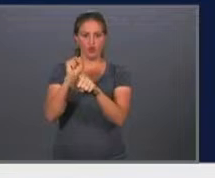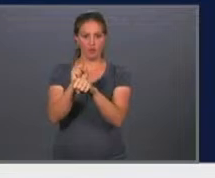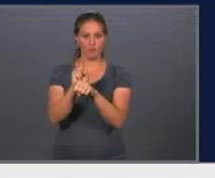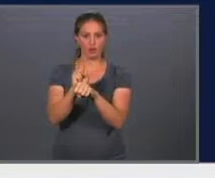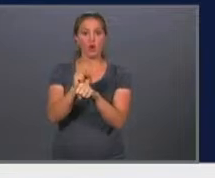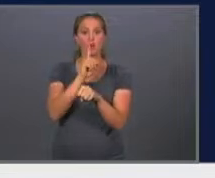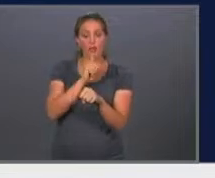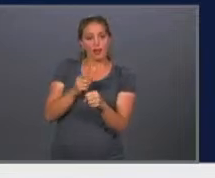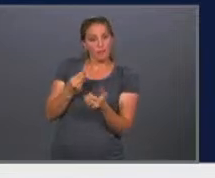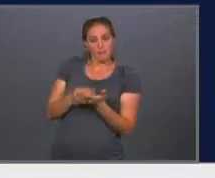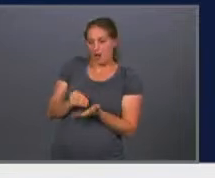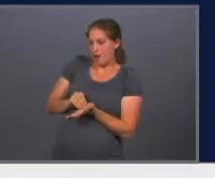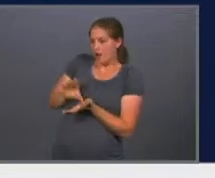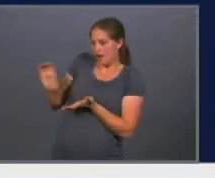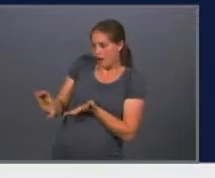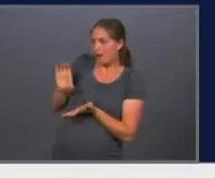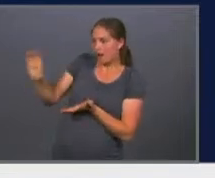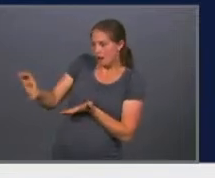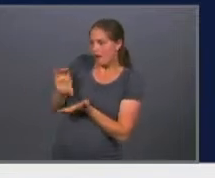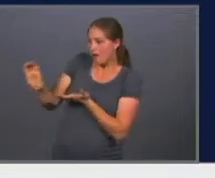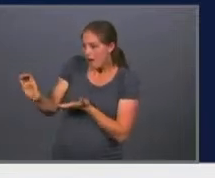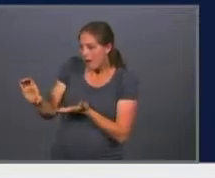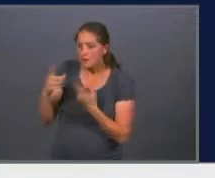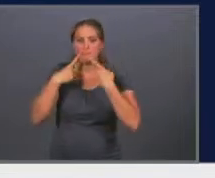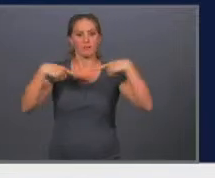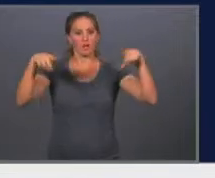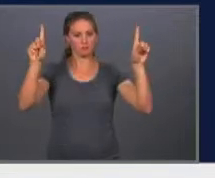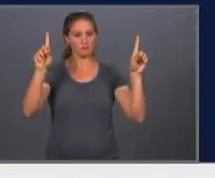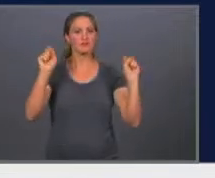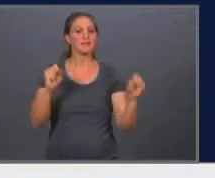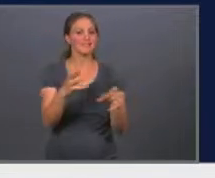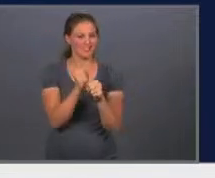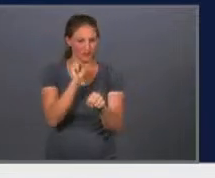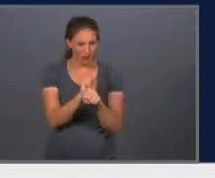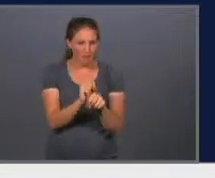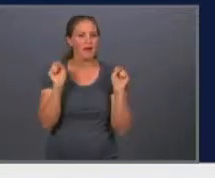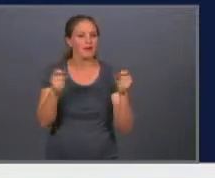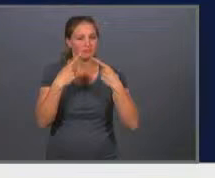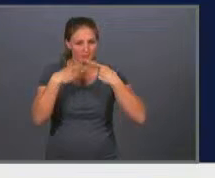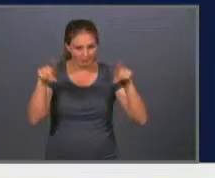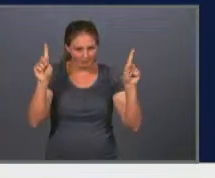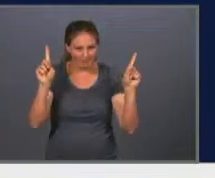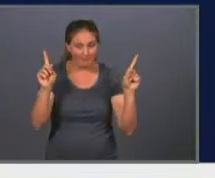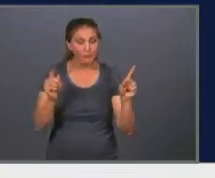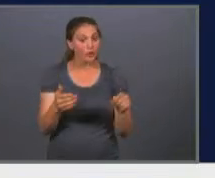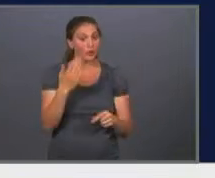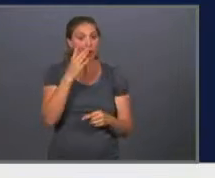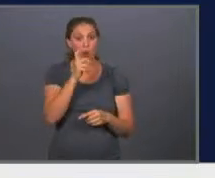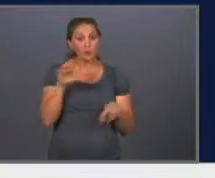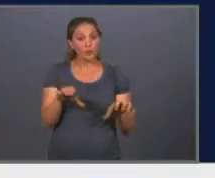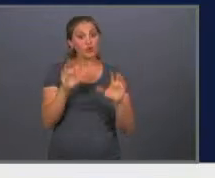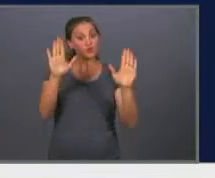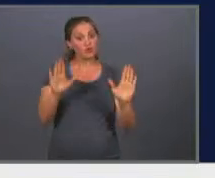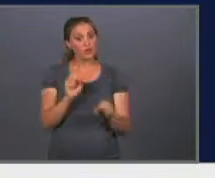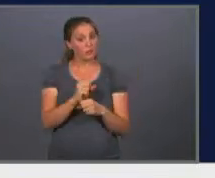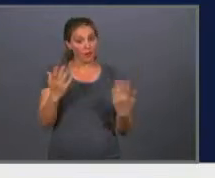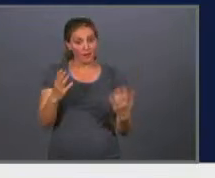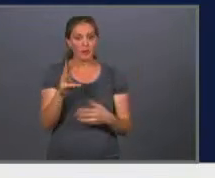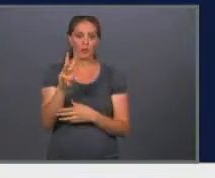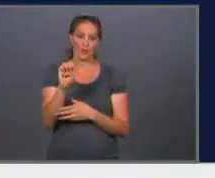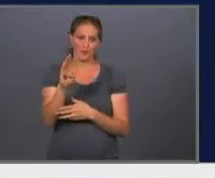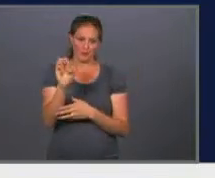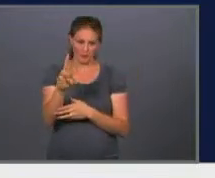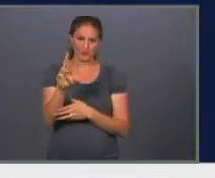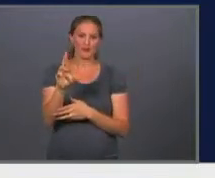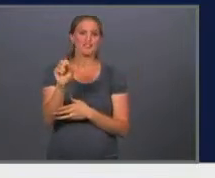in what they're doing with respect to higher ed is the most fruitful that it could possibly be. And you know who's doing a great job at it? It's right here at Weber State. Yeah,